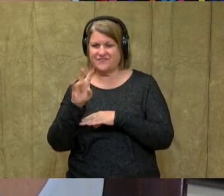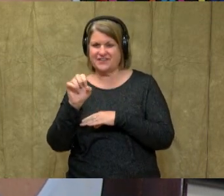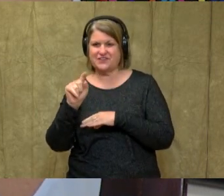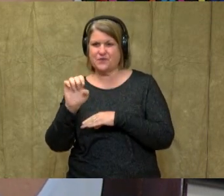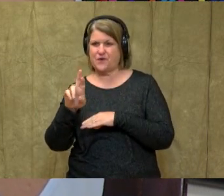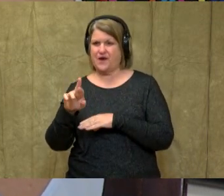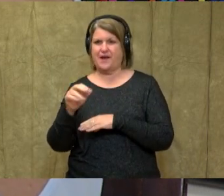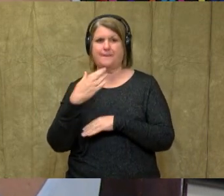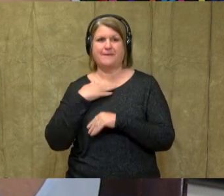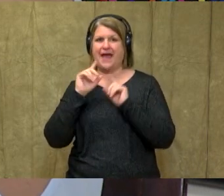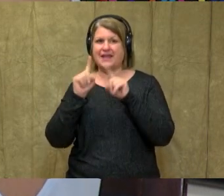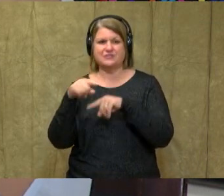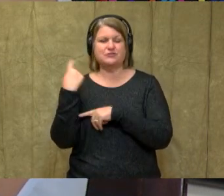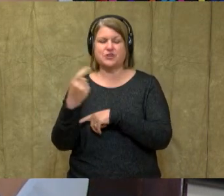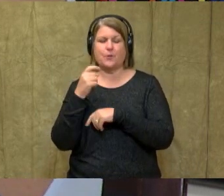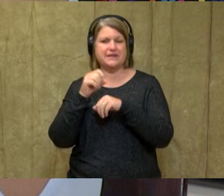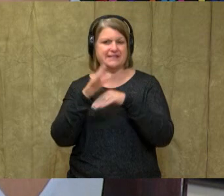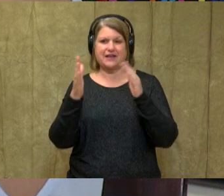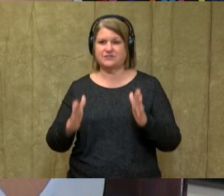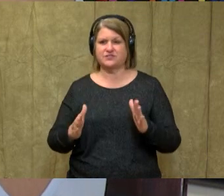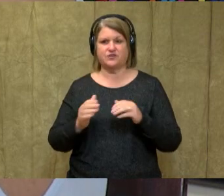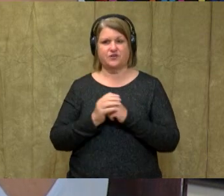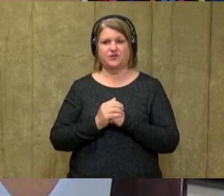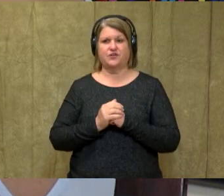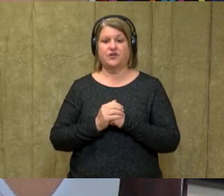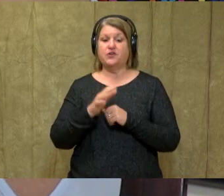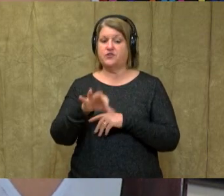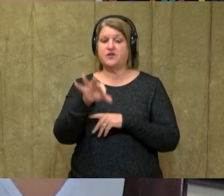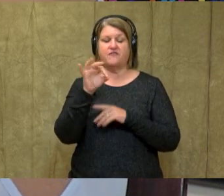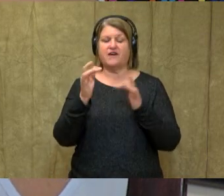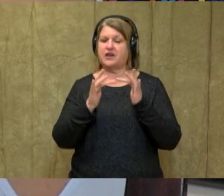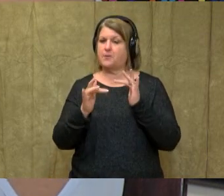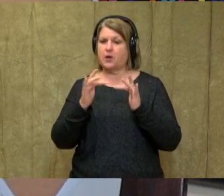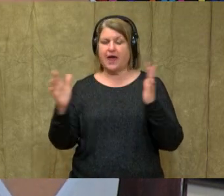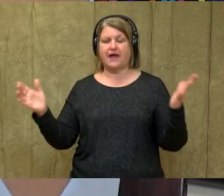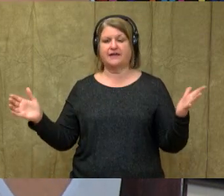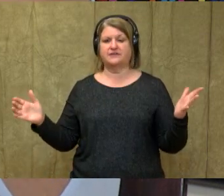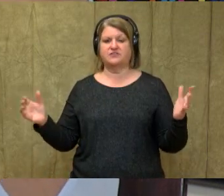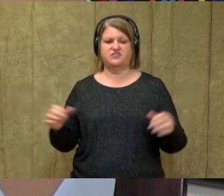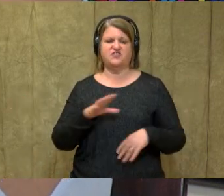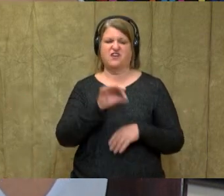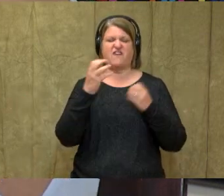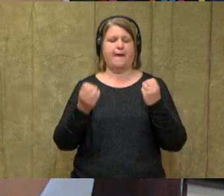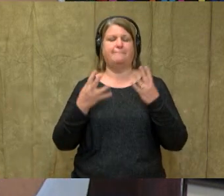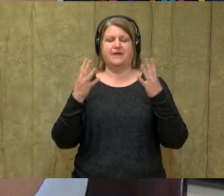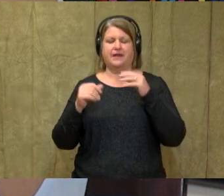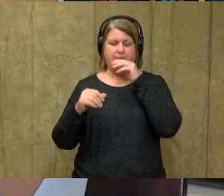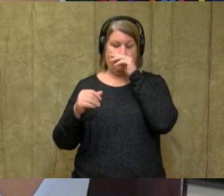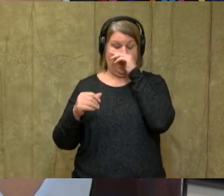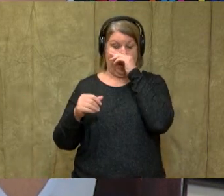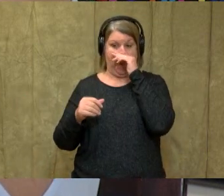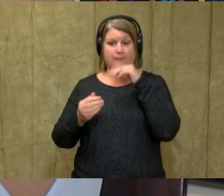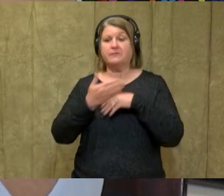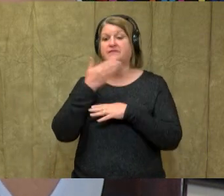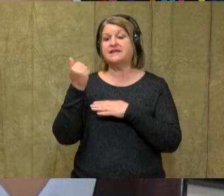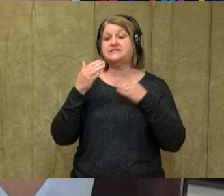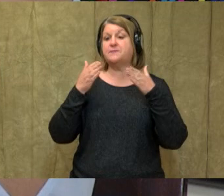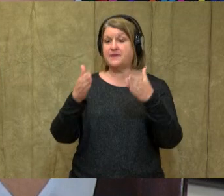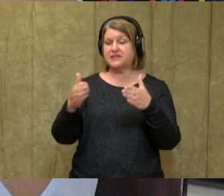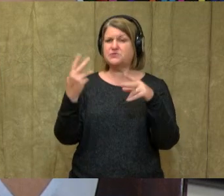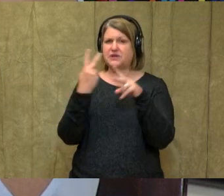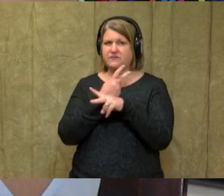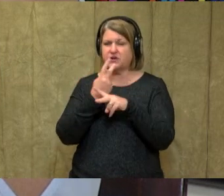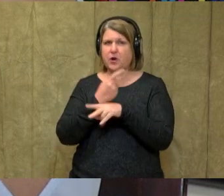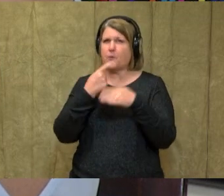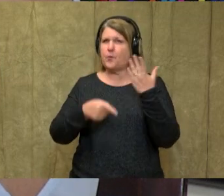go and take interest inventories, and you can find them online too if you don't, you can find many of them, but that's the best way to figure out what do I